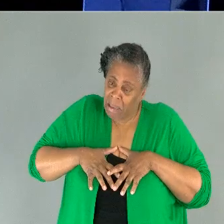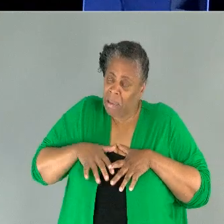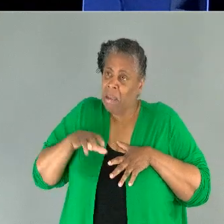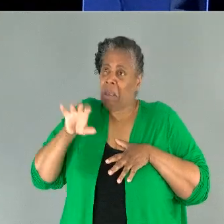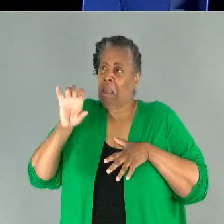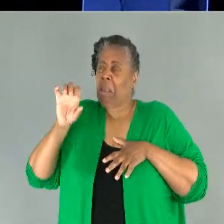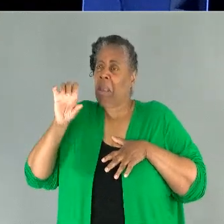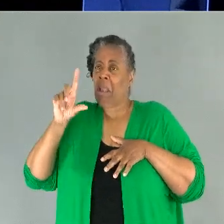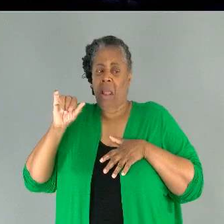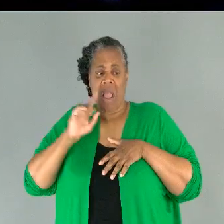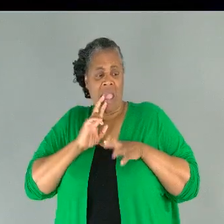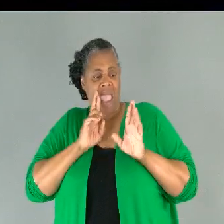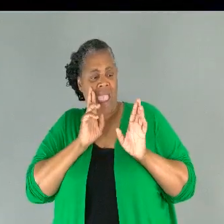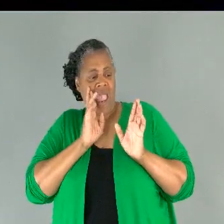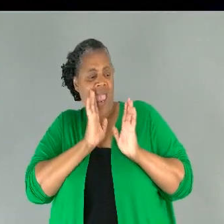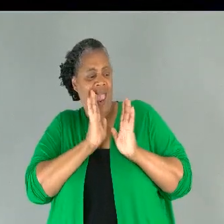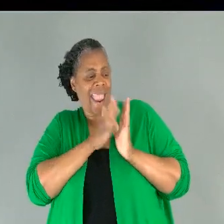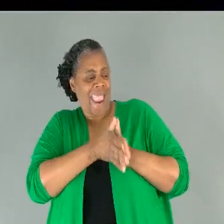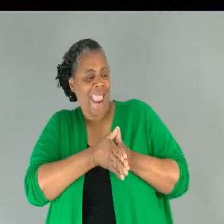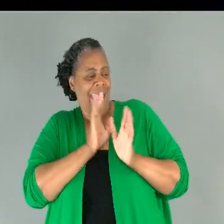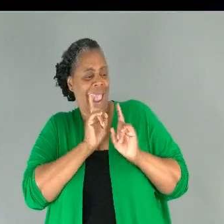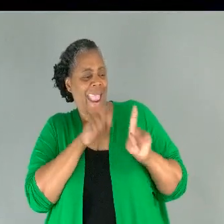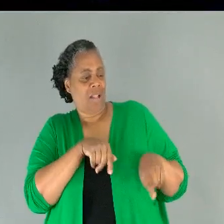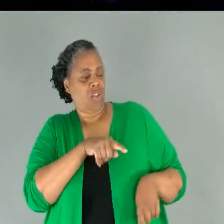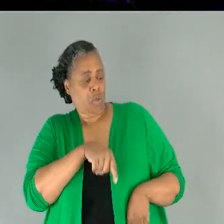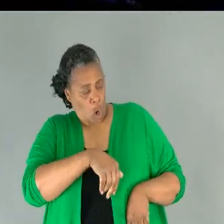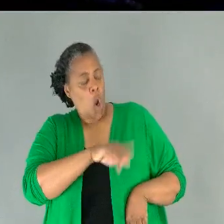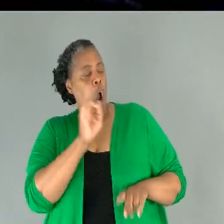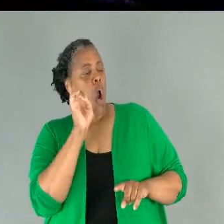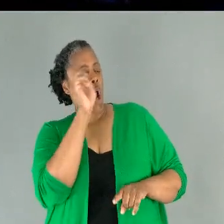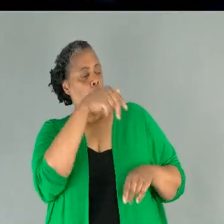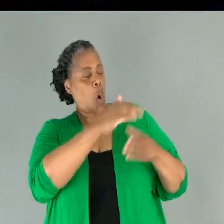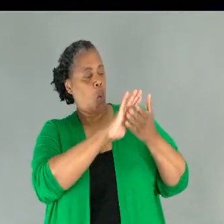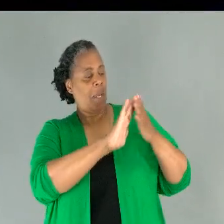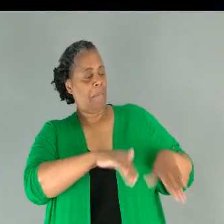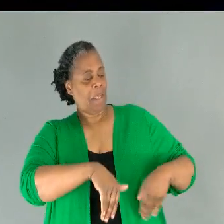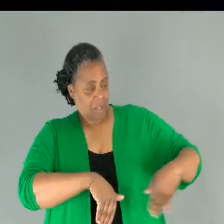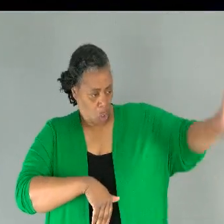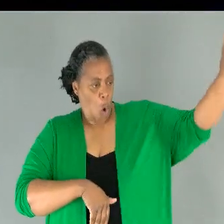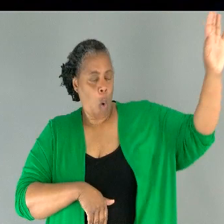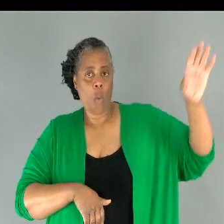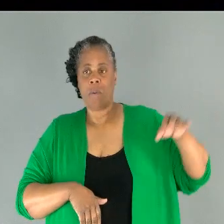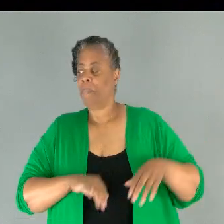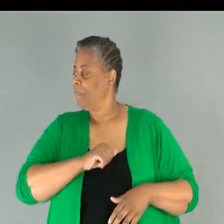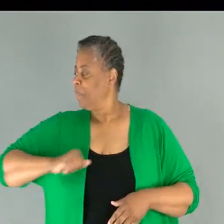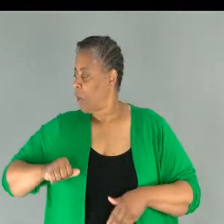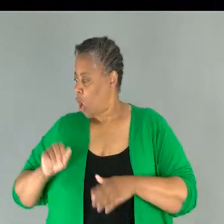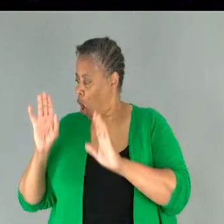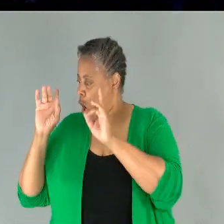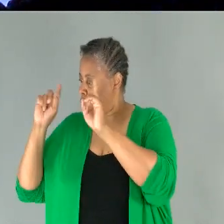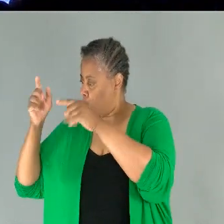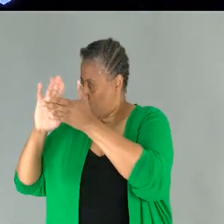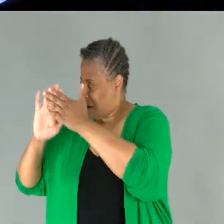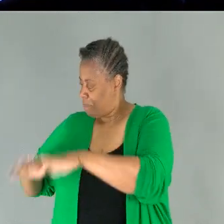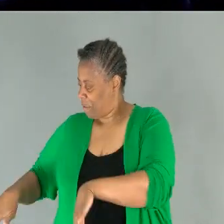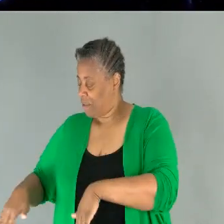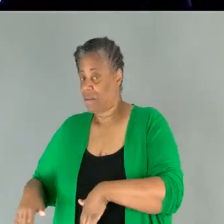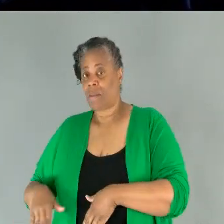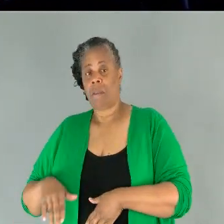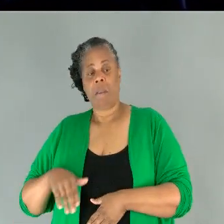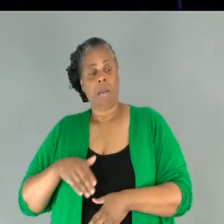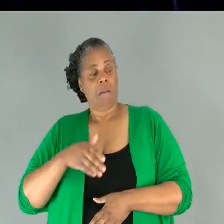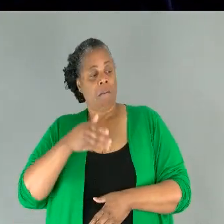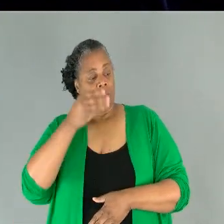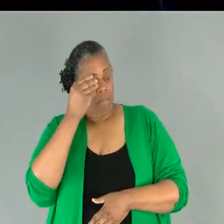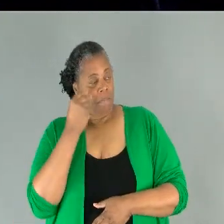Eli answered, go in peace. Turn to your neighbor and say, go in peace. May the Lord, the God